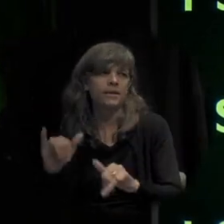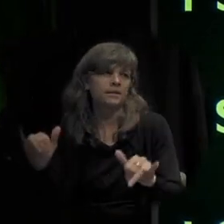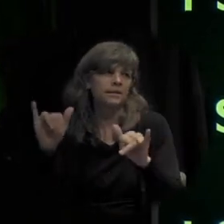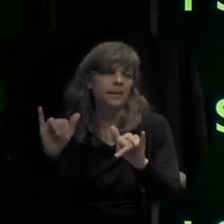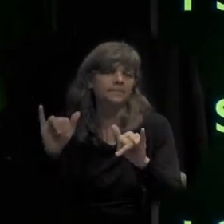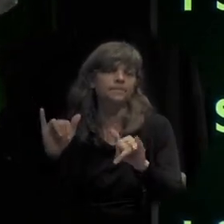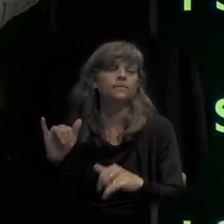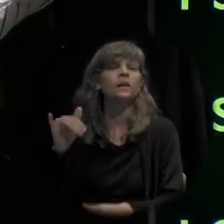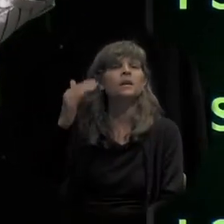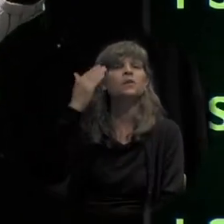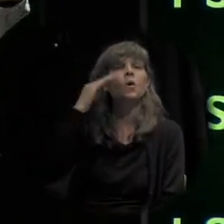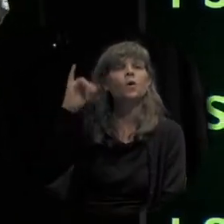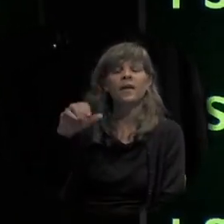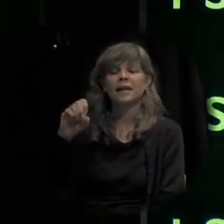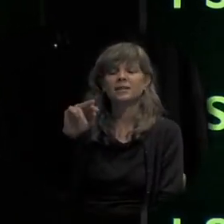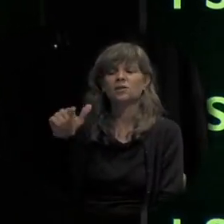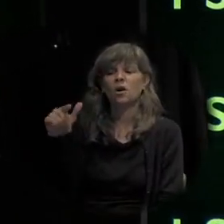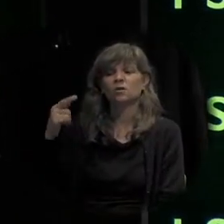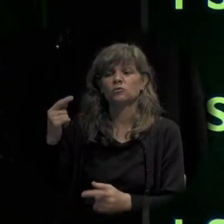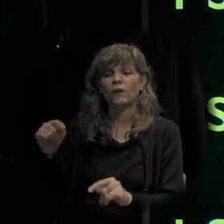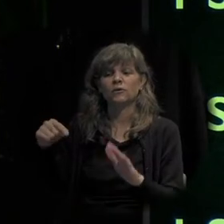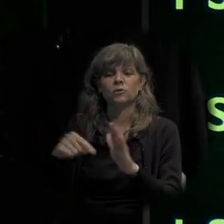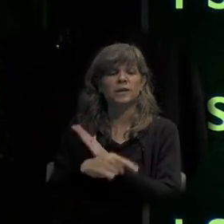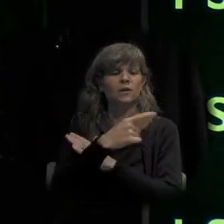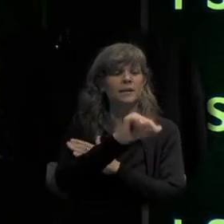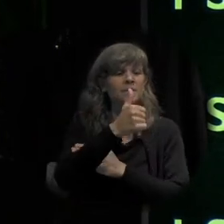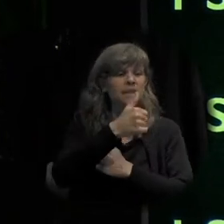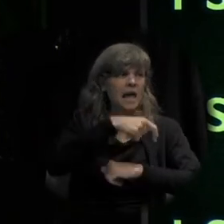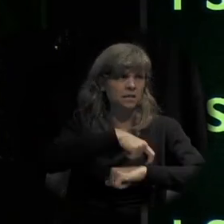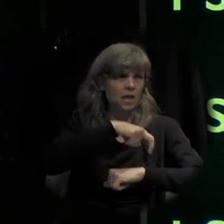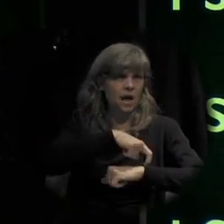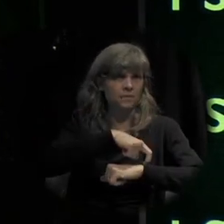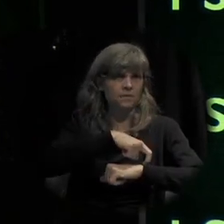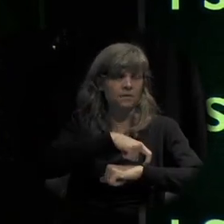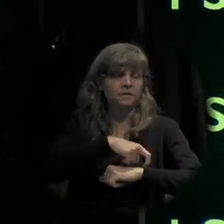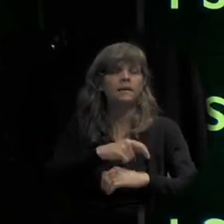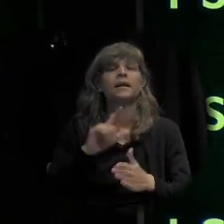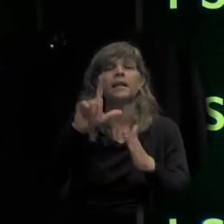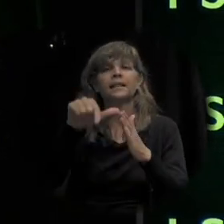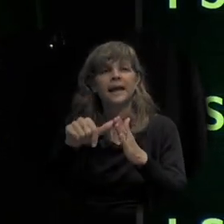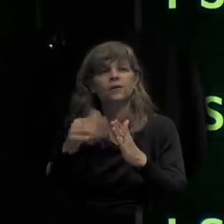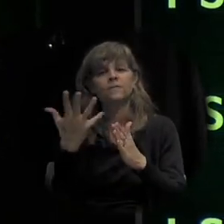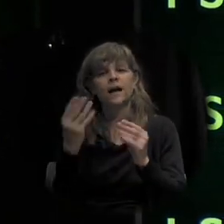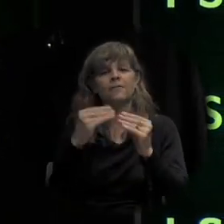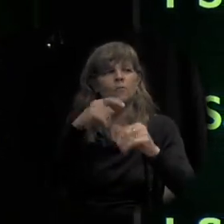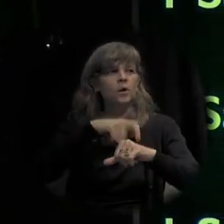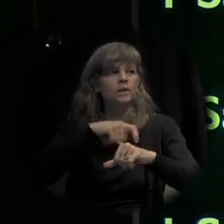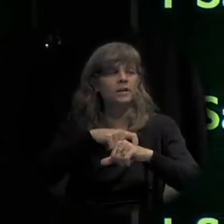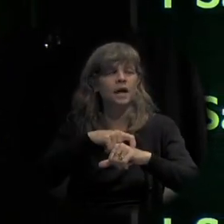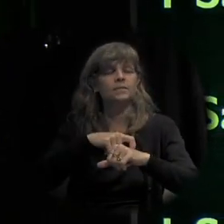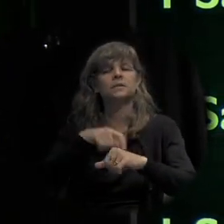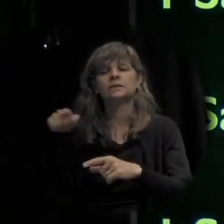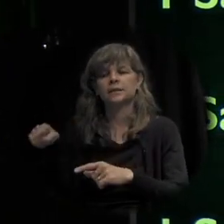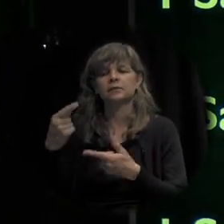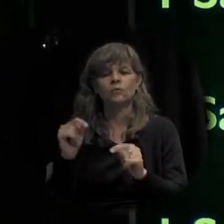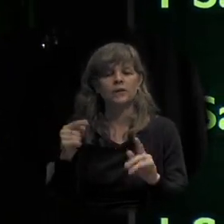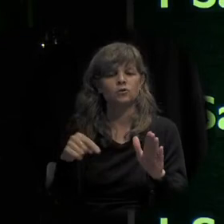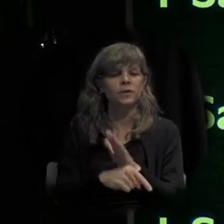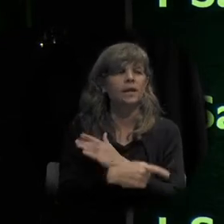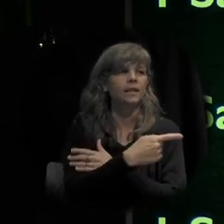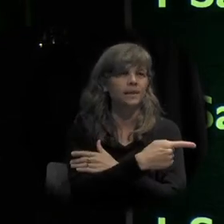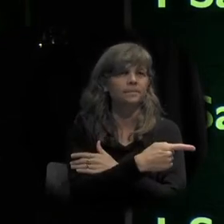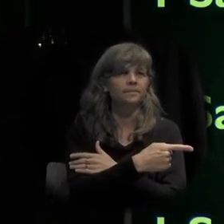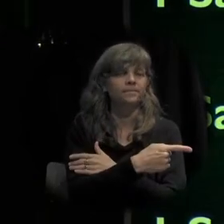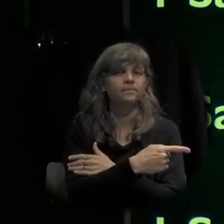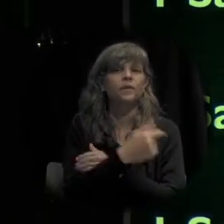At least 10 times, Saul tried to kill him in his presence. Five more times we have recorded in Scripture where Saul is trying to kill him as David